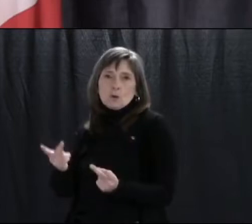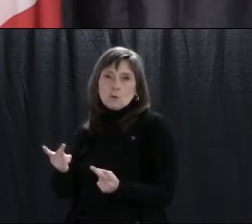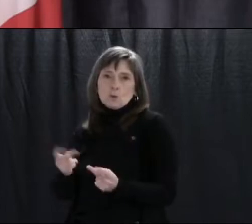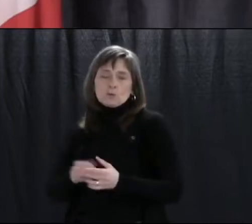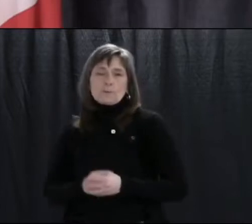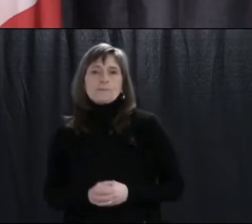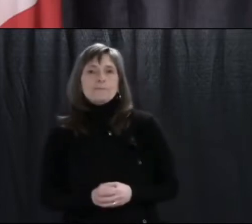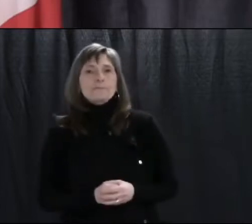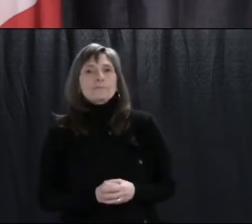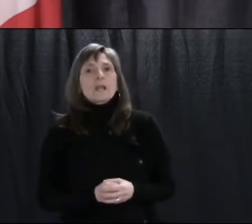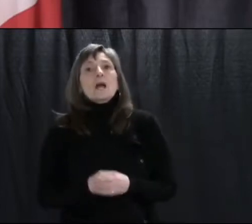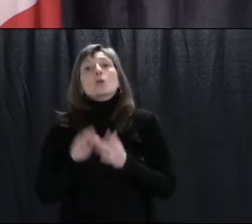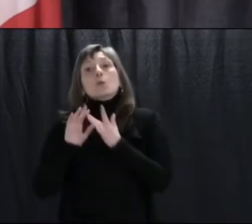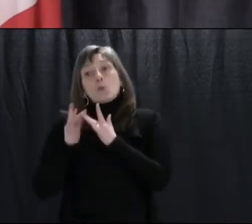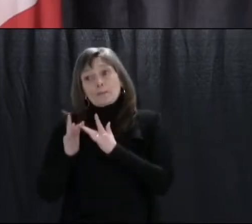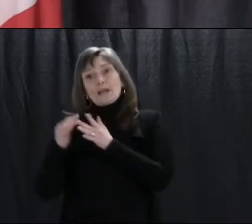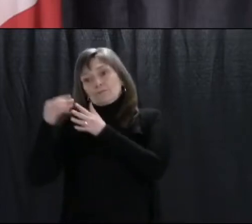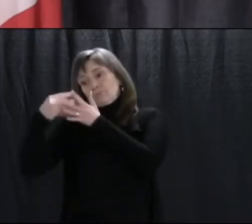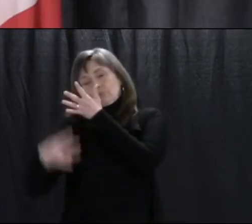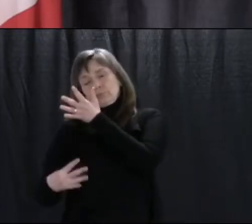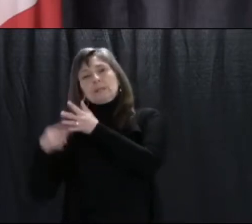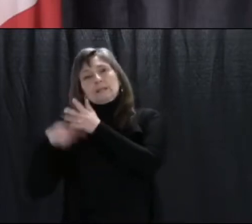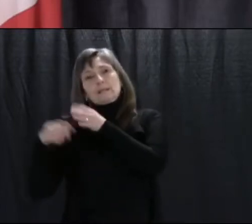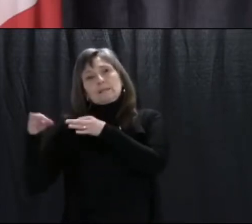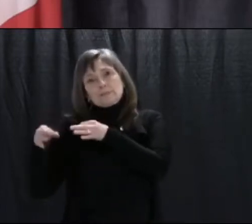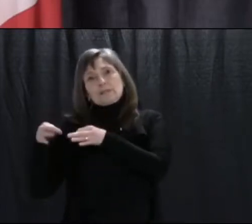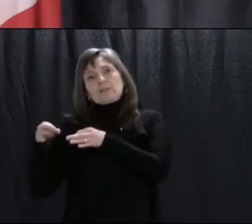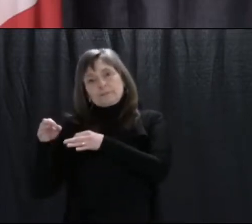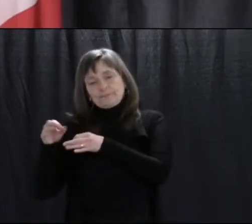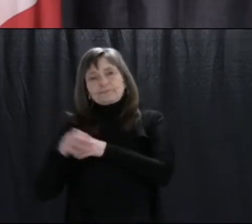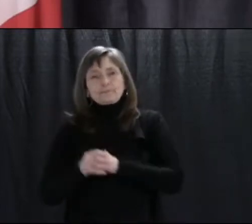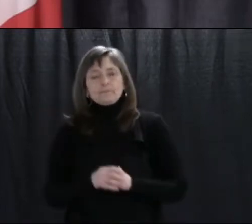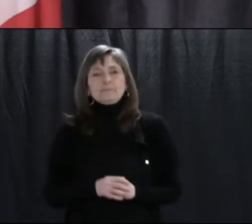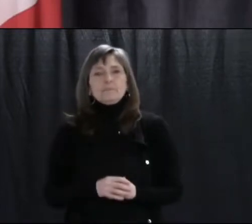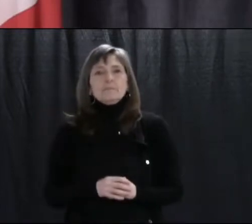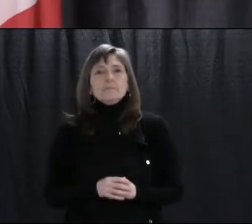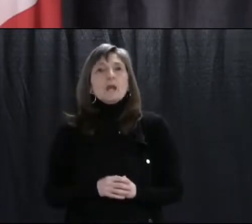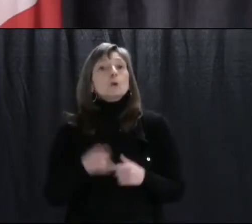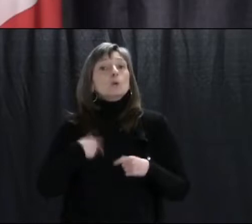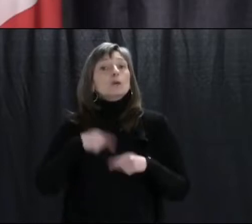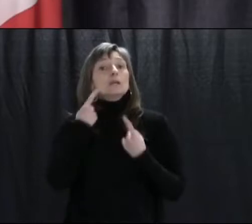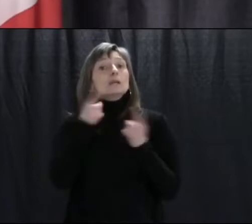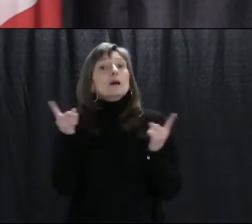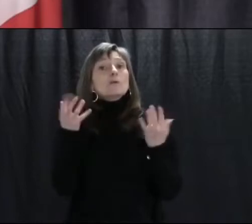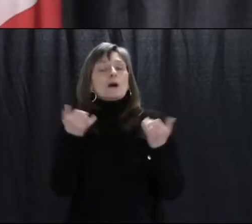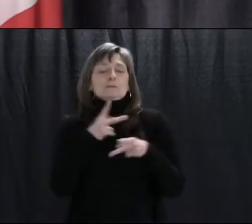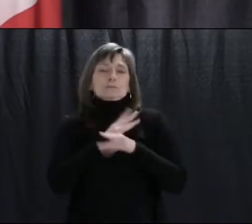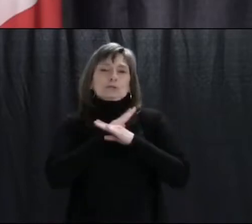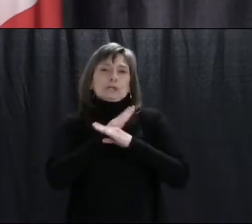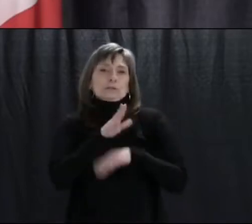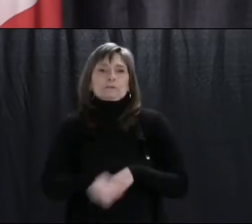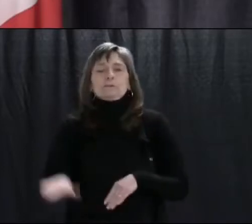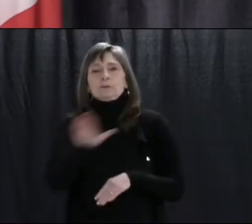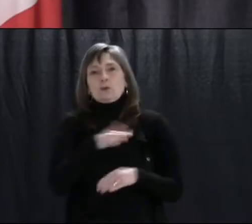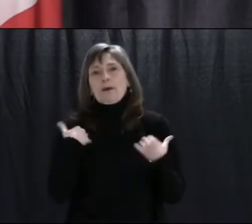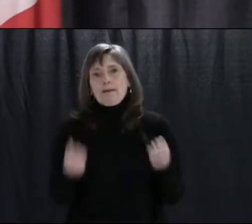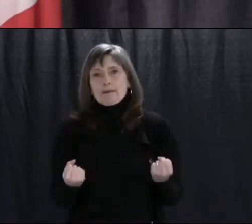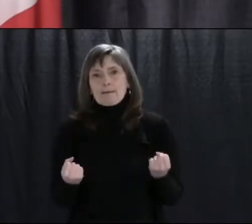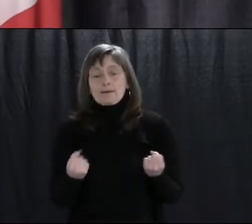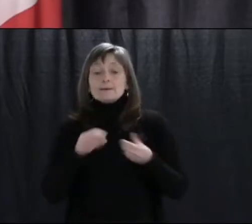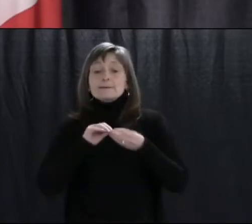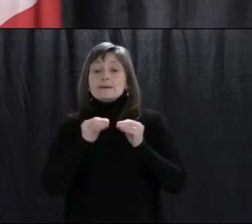gov.nl.ca/COVID-19. We are putting these public health measures in place to protect the health of our province. Our increased case numbers require us to